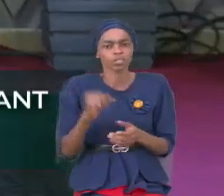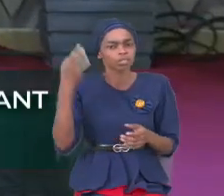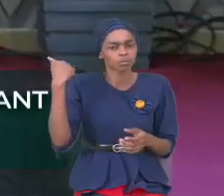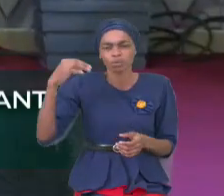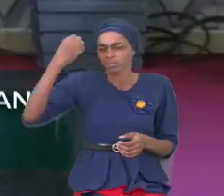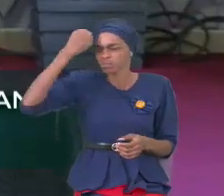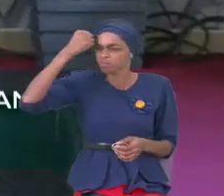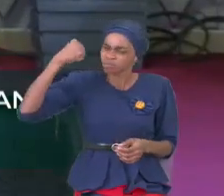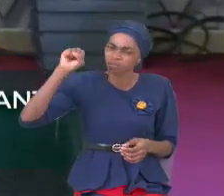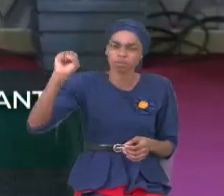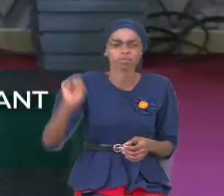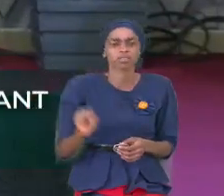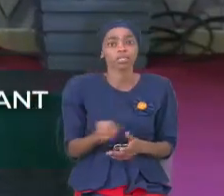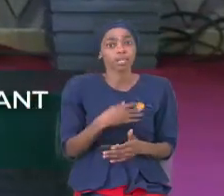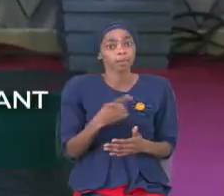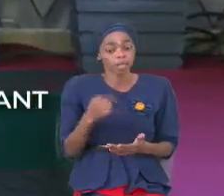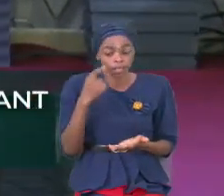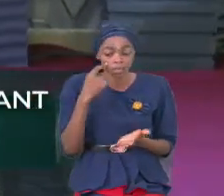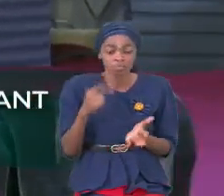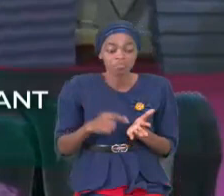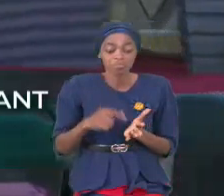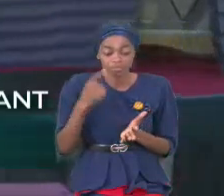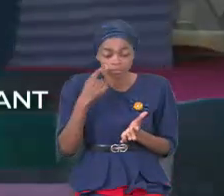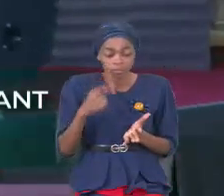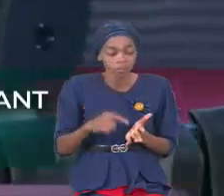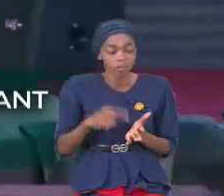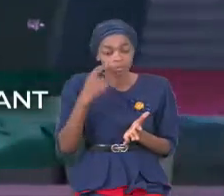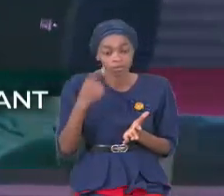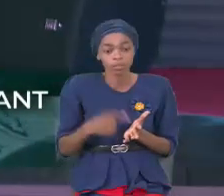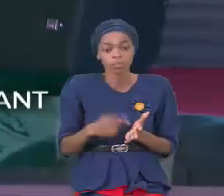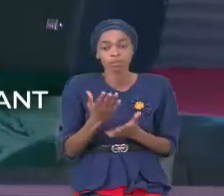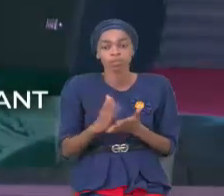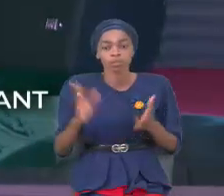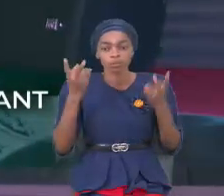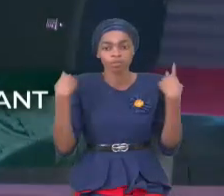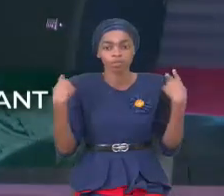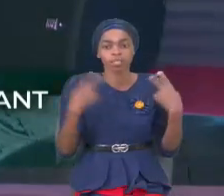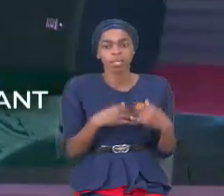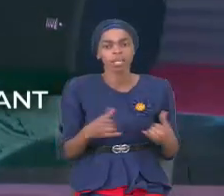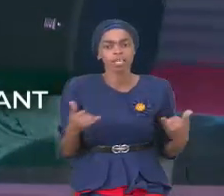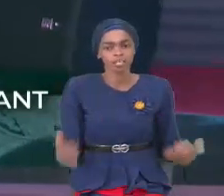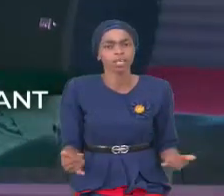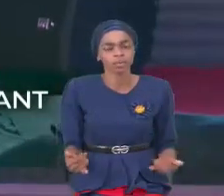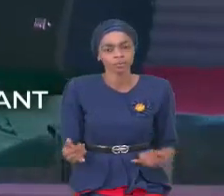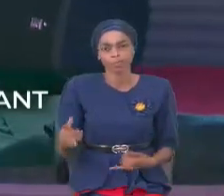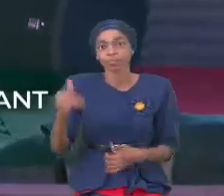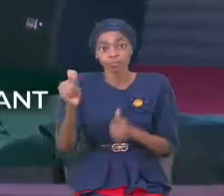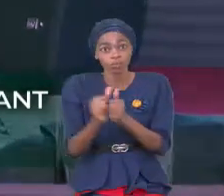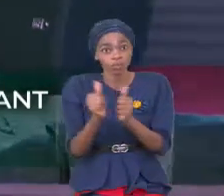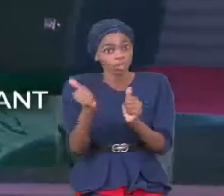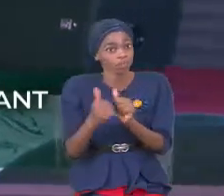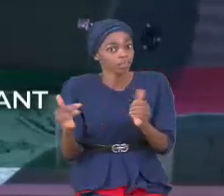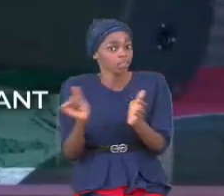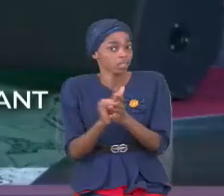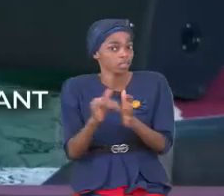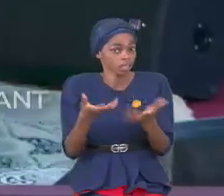in that he had been observing some lying vanities. And now, eventually, with everything that happened, he